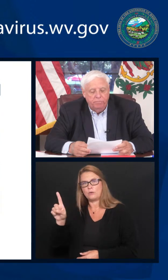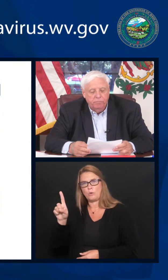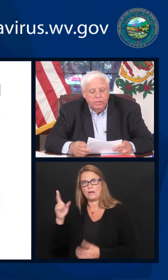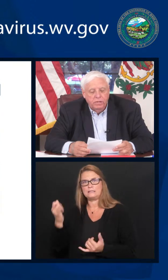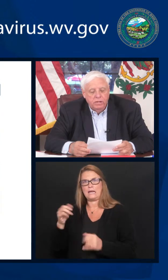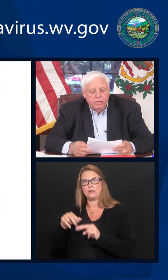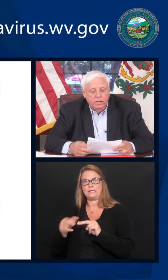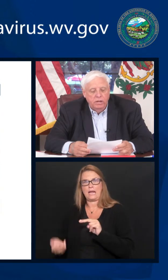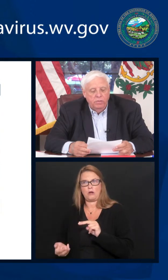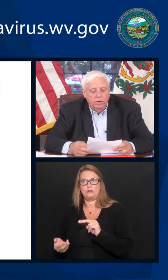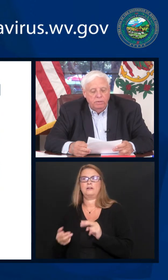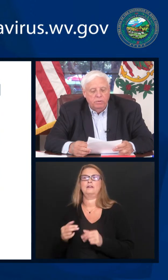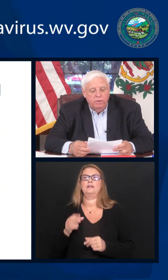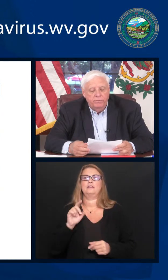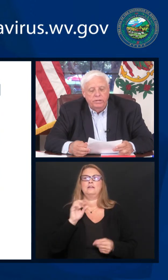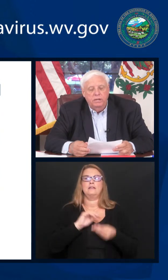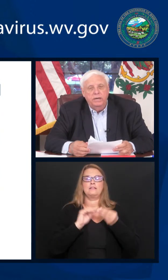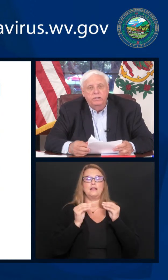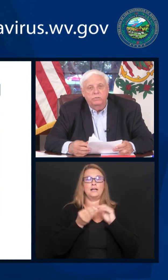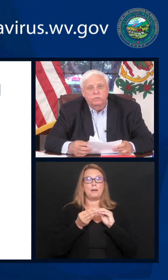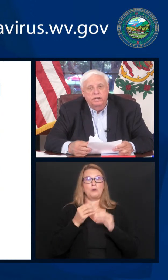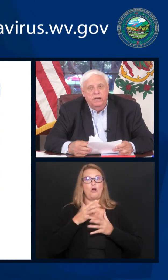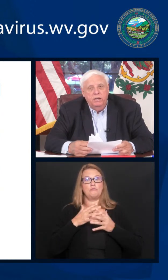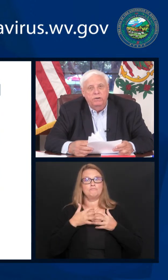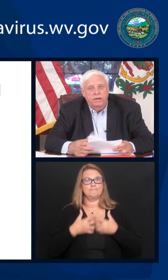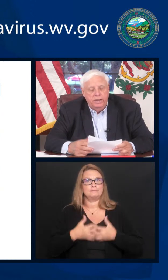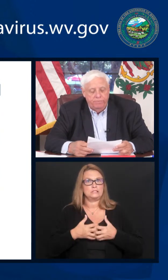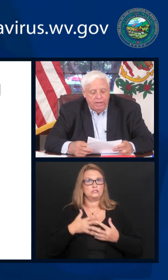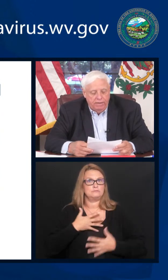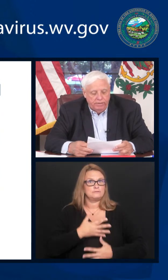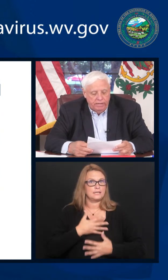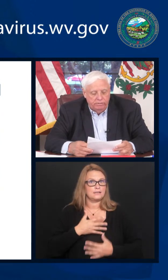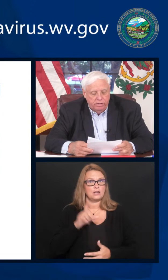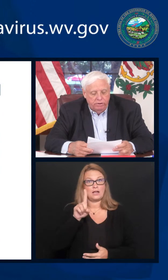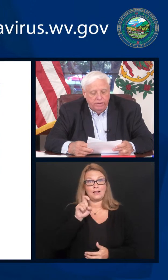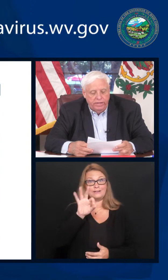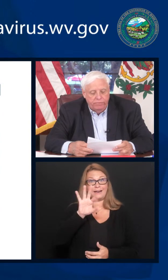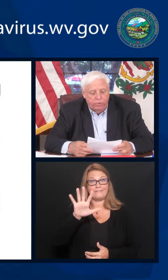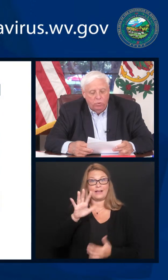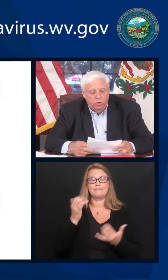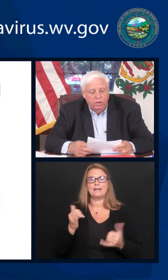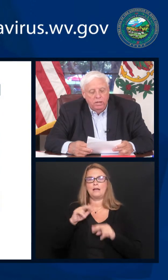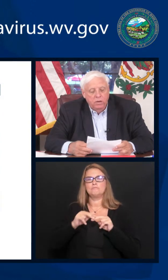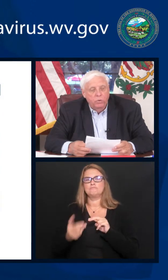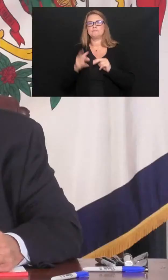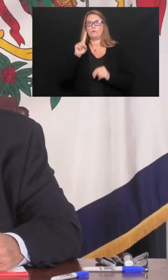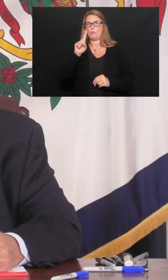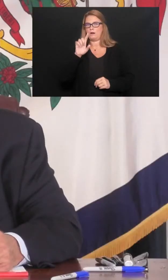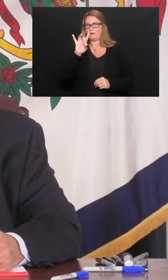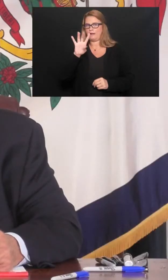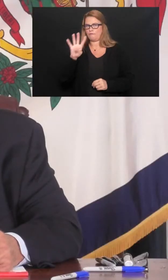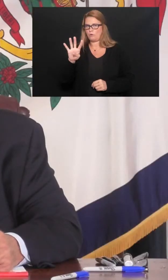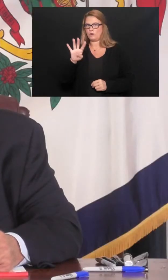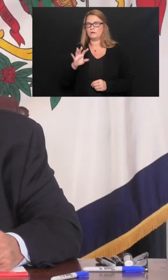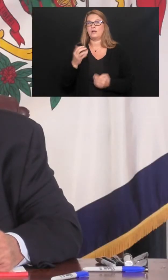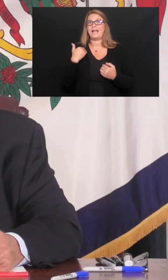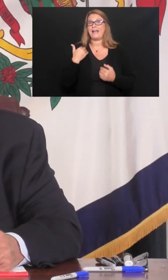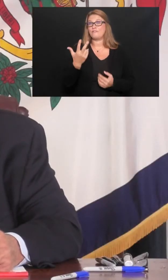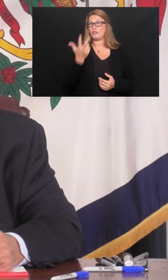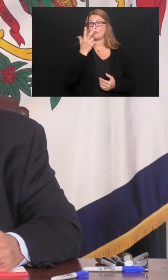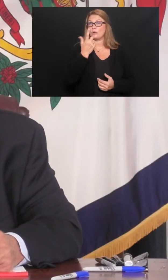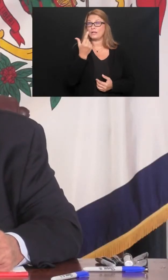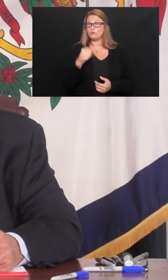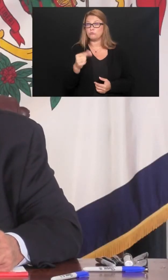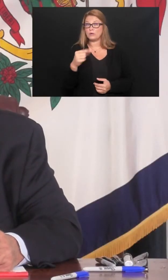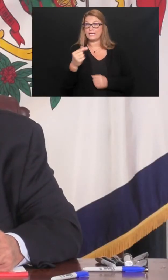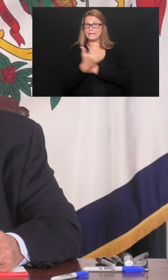bit. The number on ventilators was at 195. Now it's 184. We do have 3 green counties in